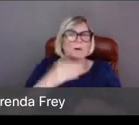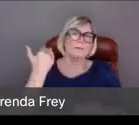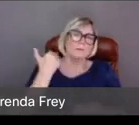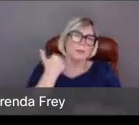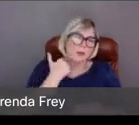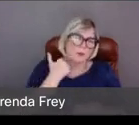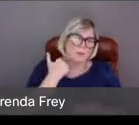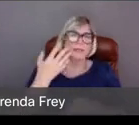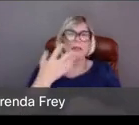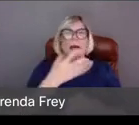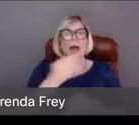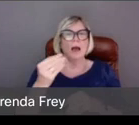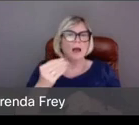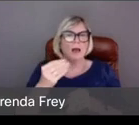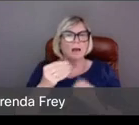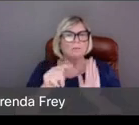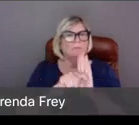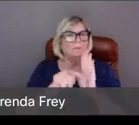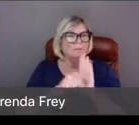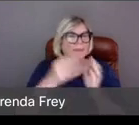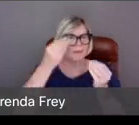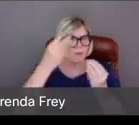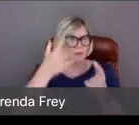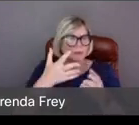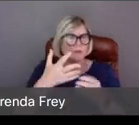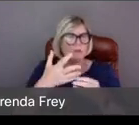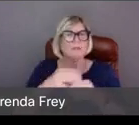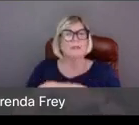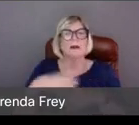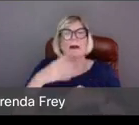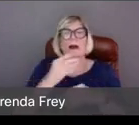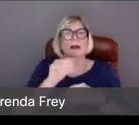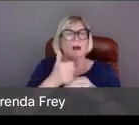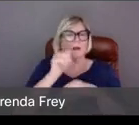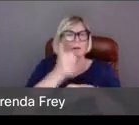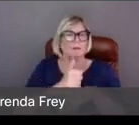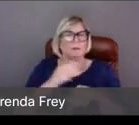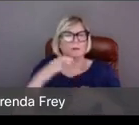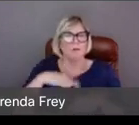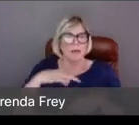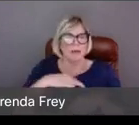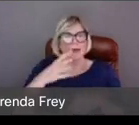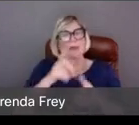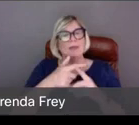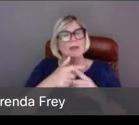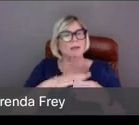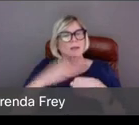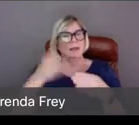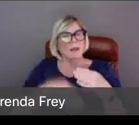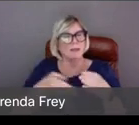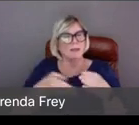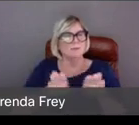just a bit, derogatory information, how to establish credit, and then we're going to end with some